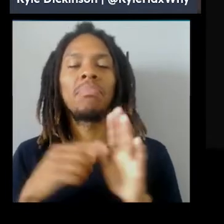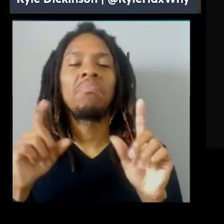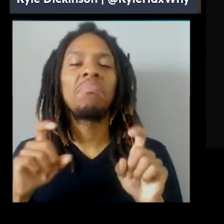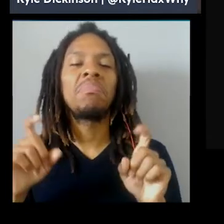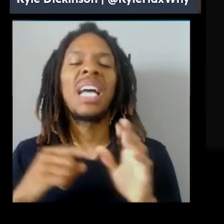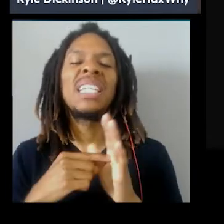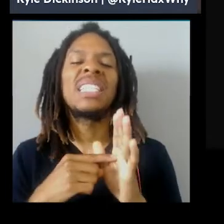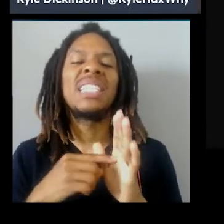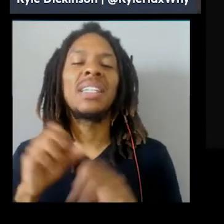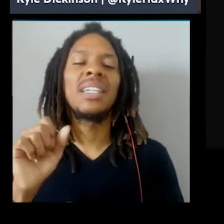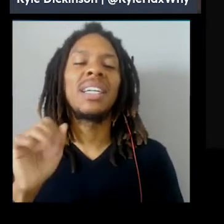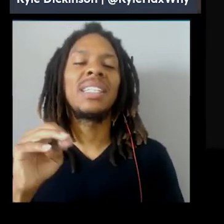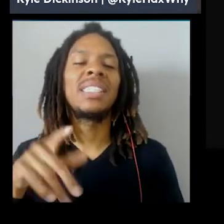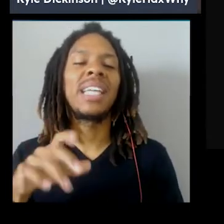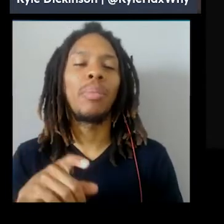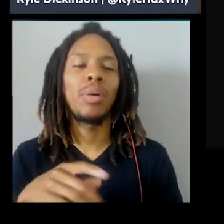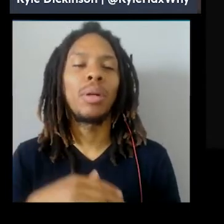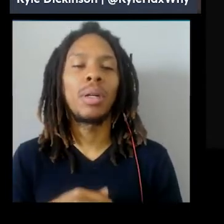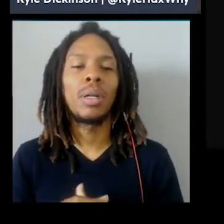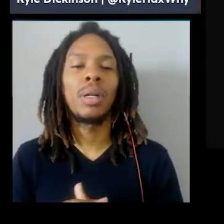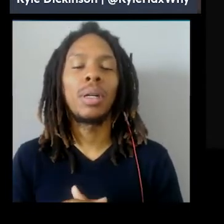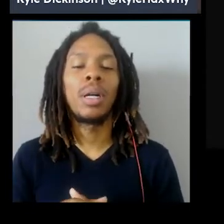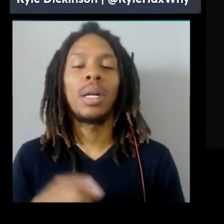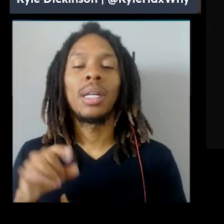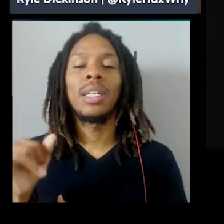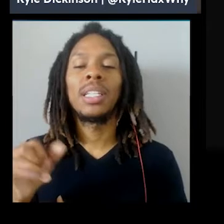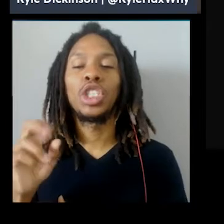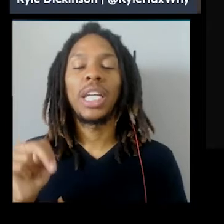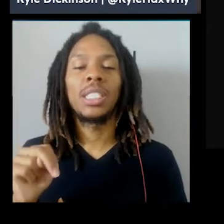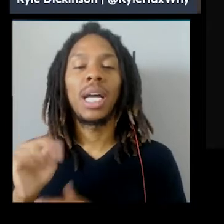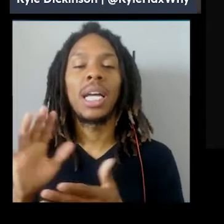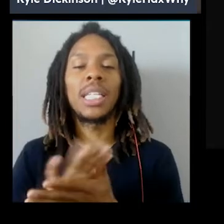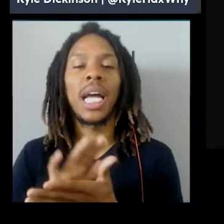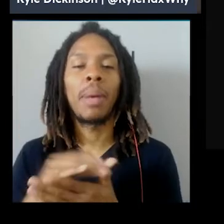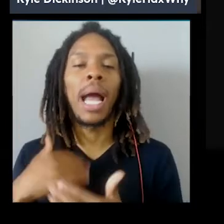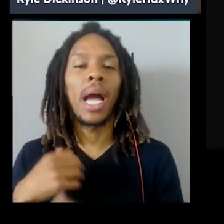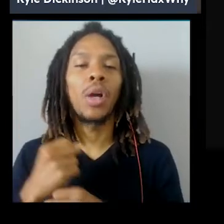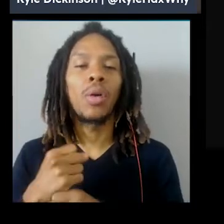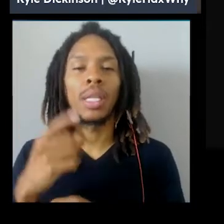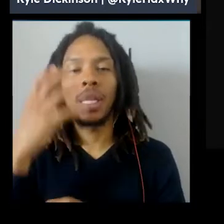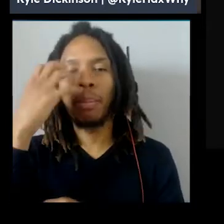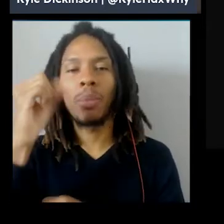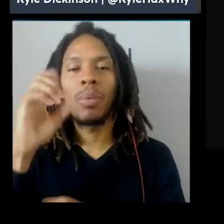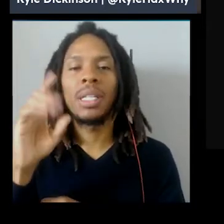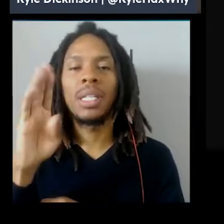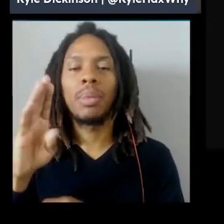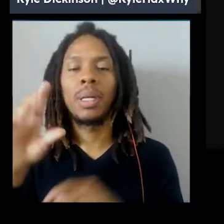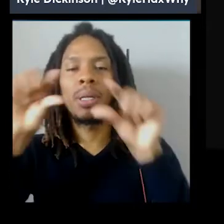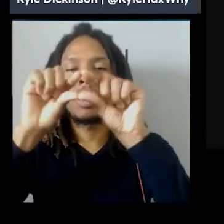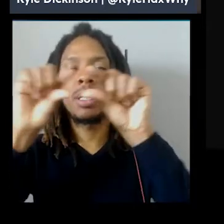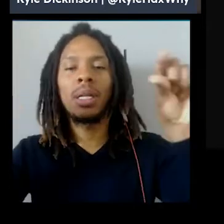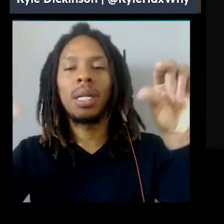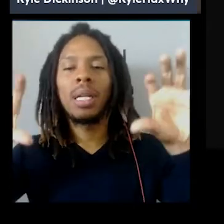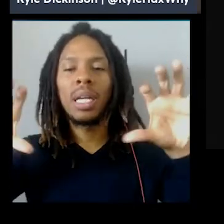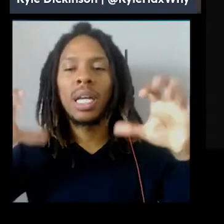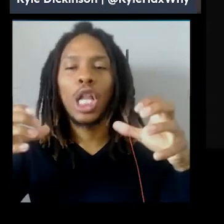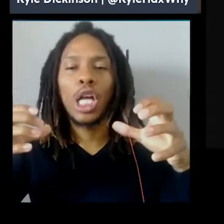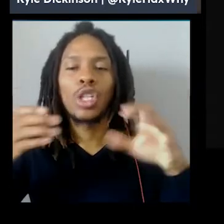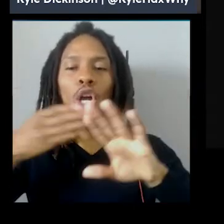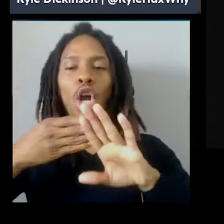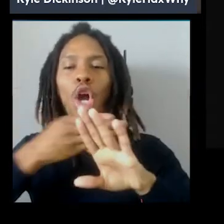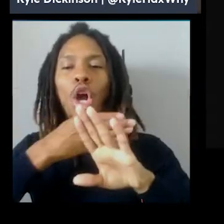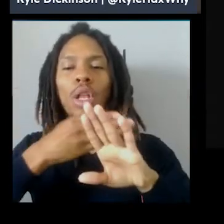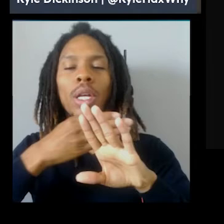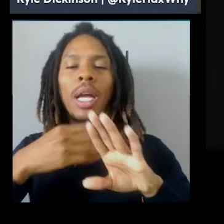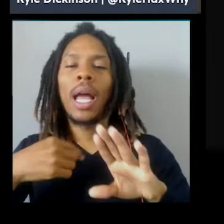So here's essentially, I created this MemoryDB cluster earlier. So I'm not going to go